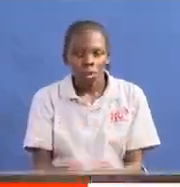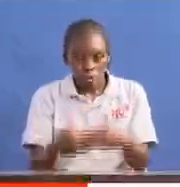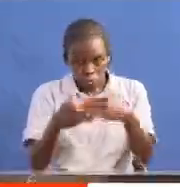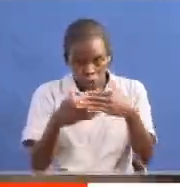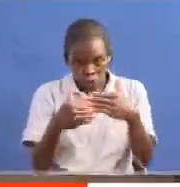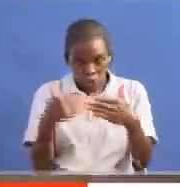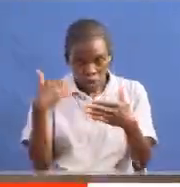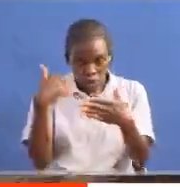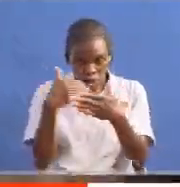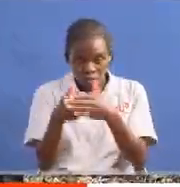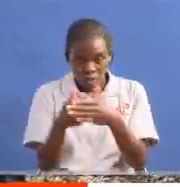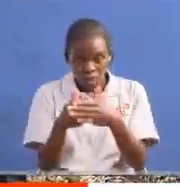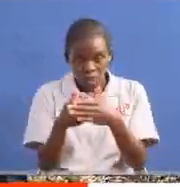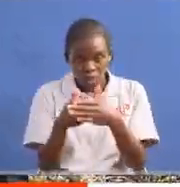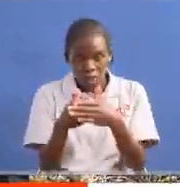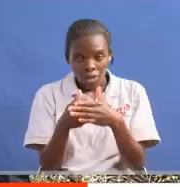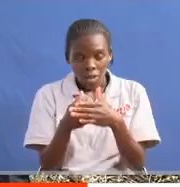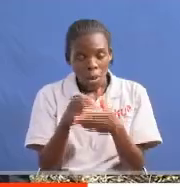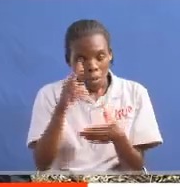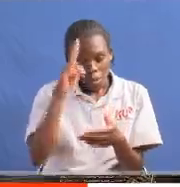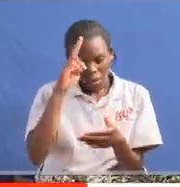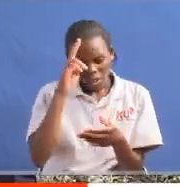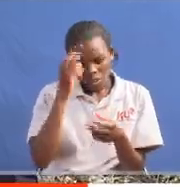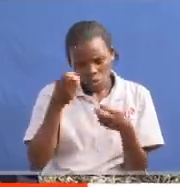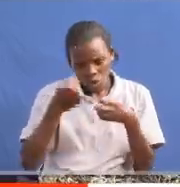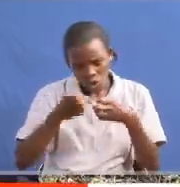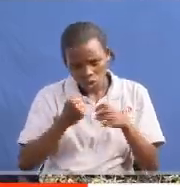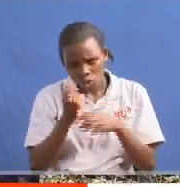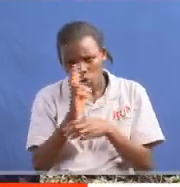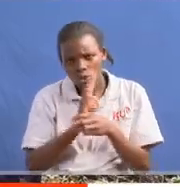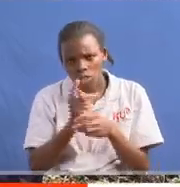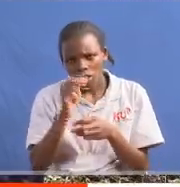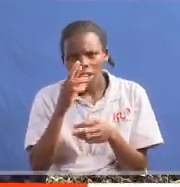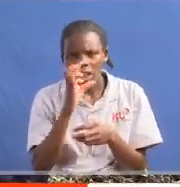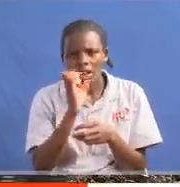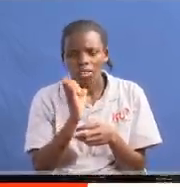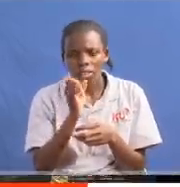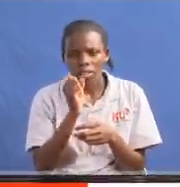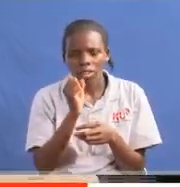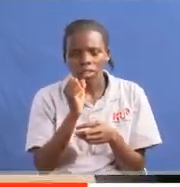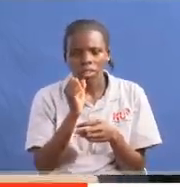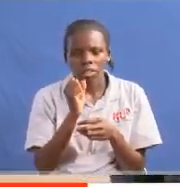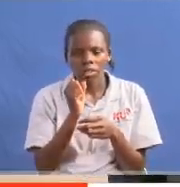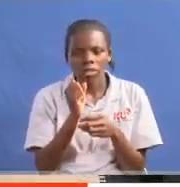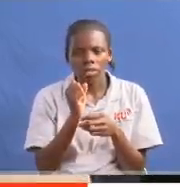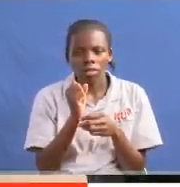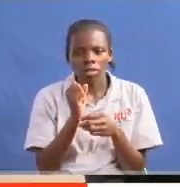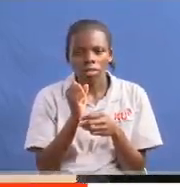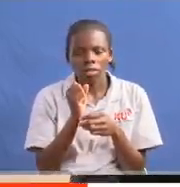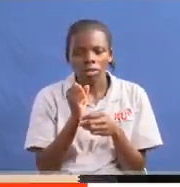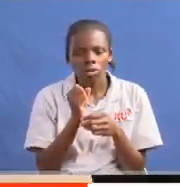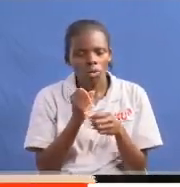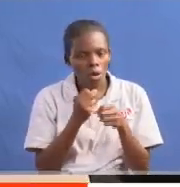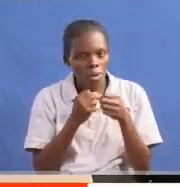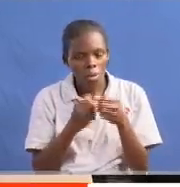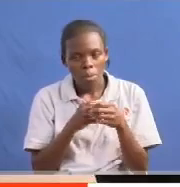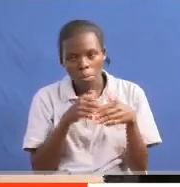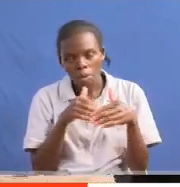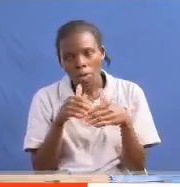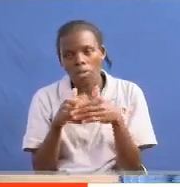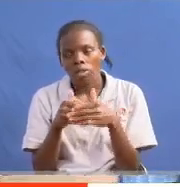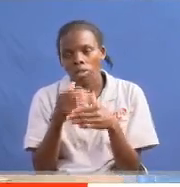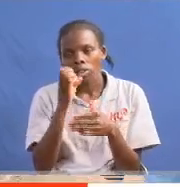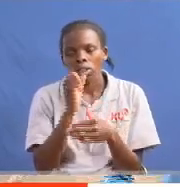Before his arrival, the anti-riot police were forced to tear gas supporters of Nairobi Governor Mike Sonko, who were marching to the Ethics